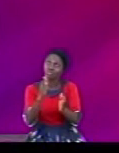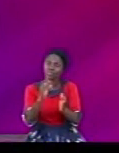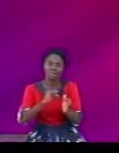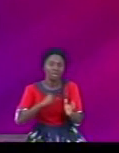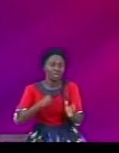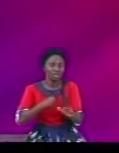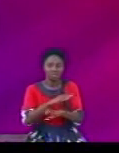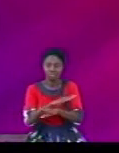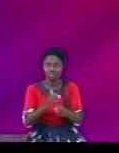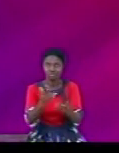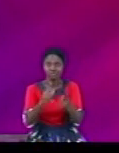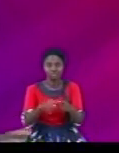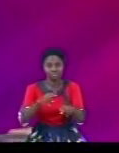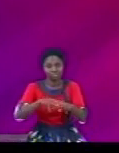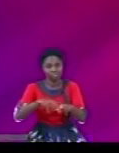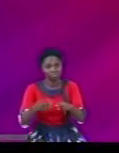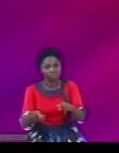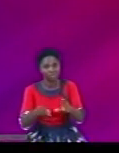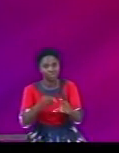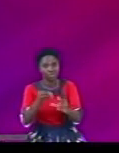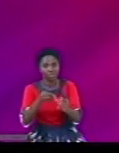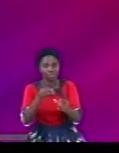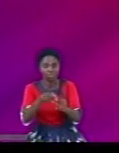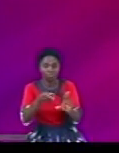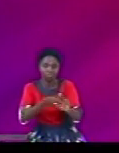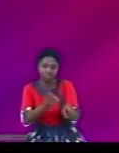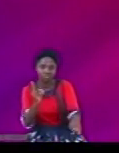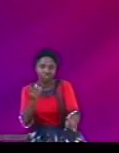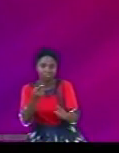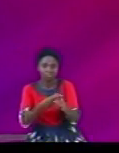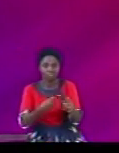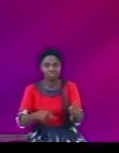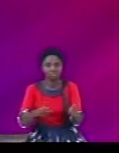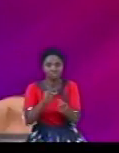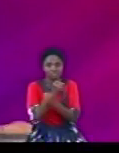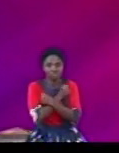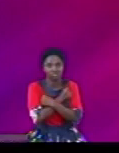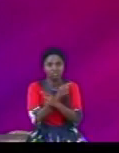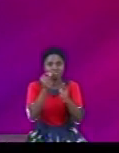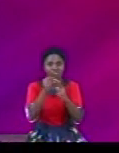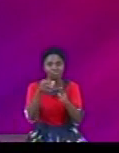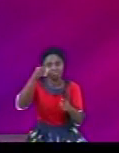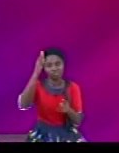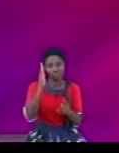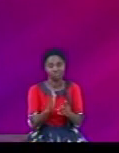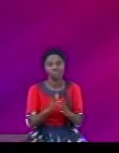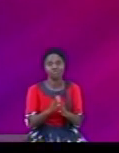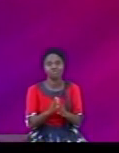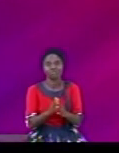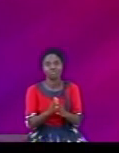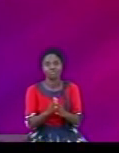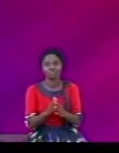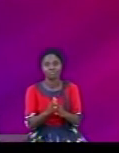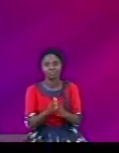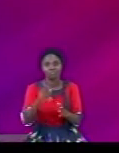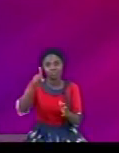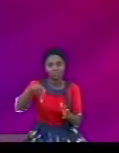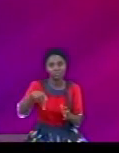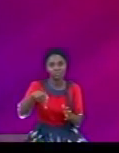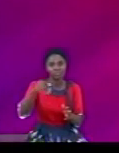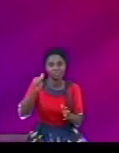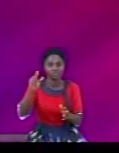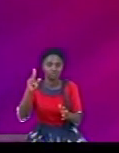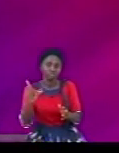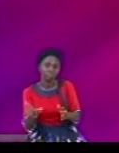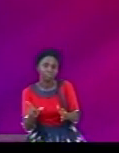your enemy? Because you are told the truth. Ahab said, have you found me my enemy? But Elijah